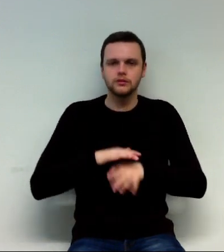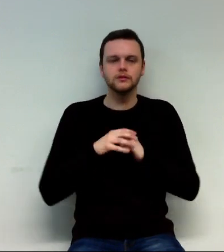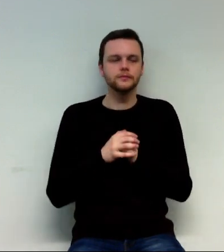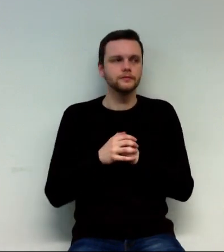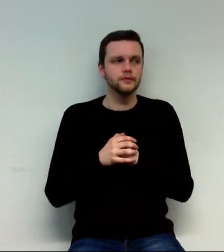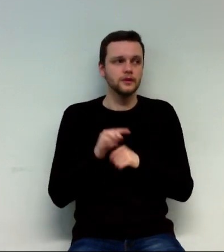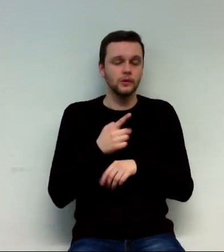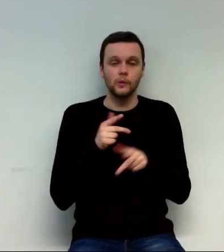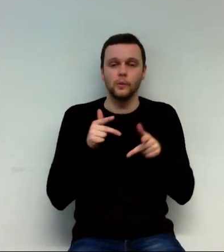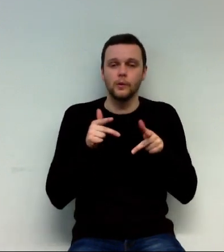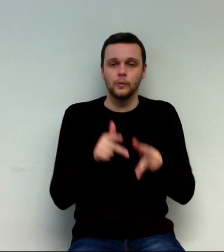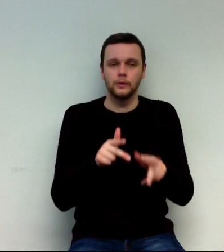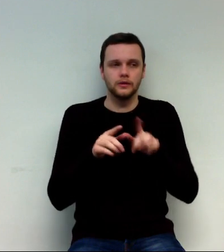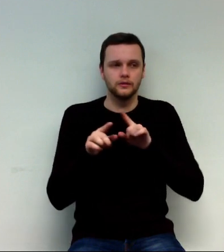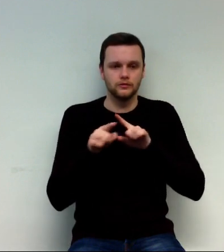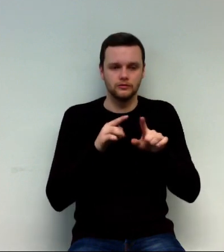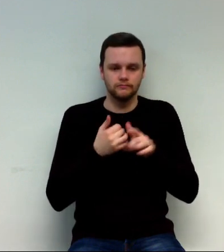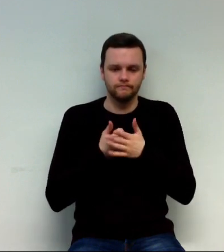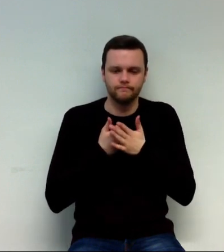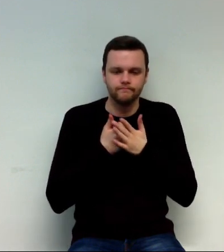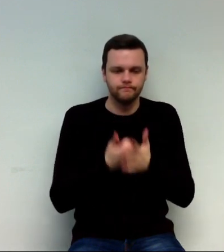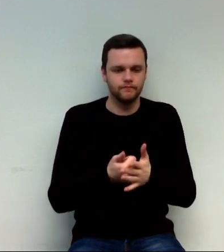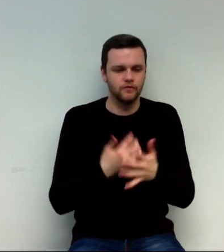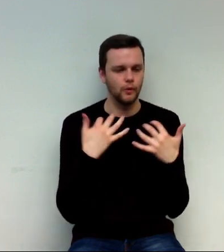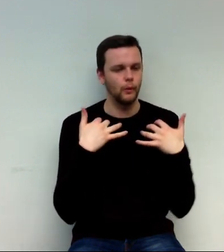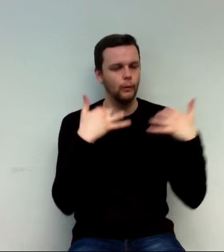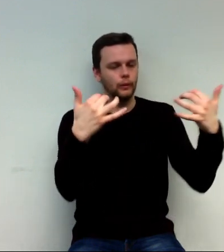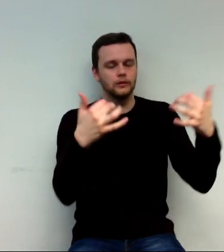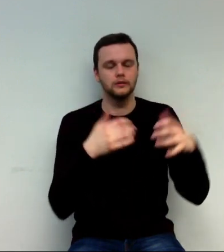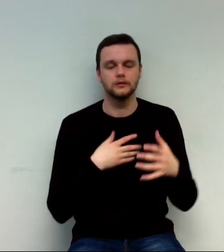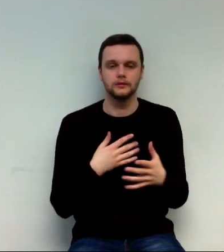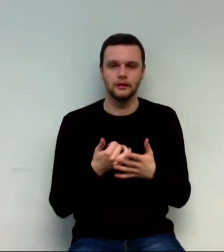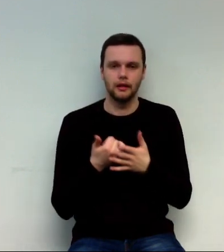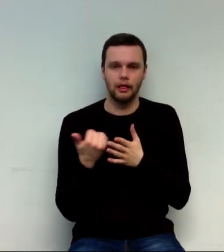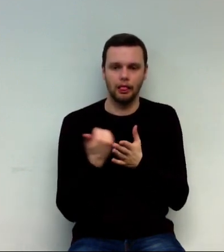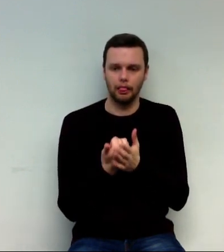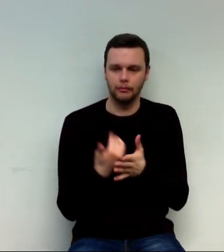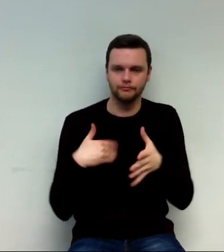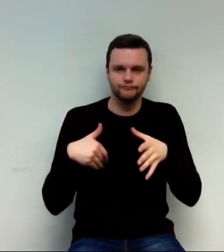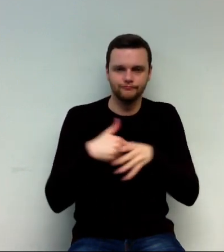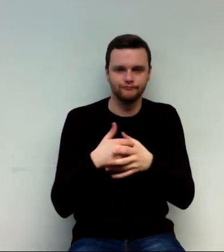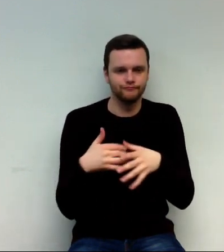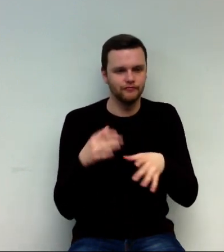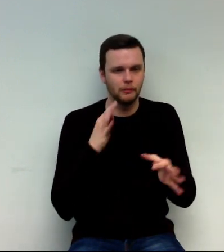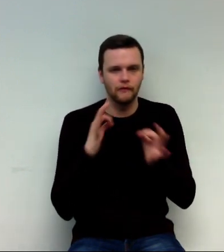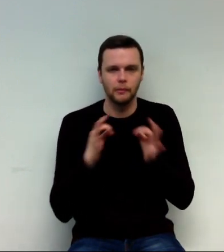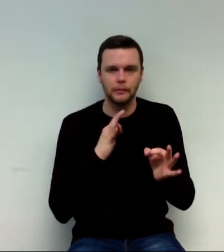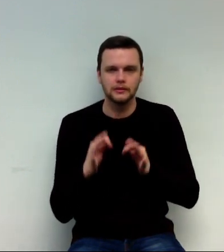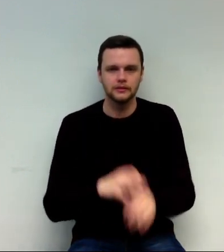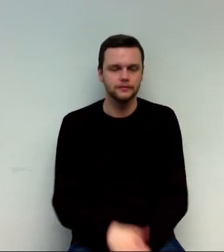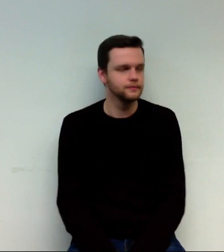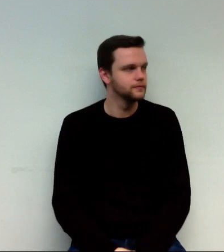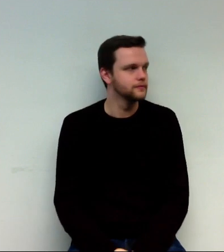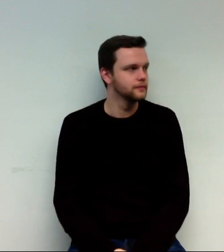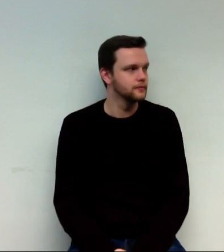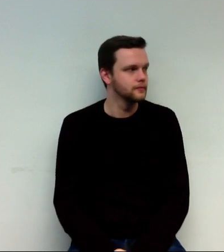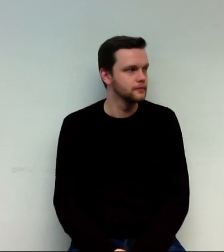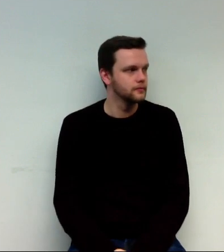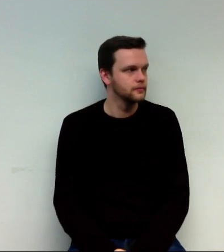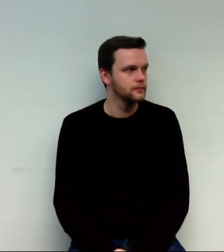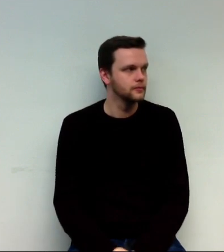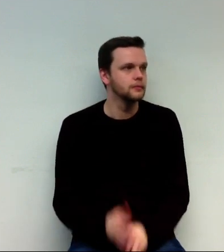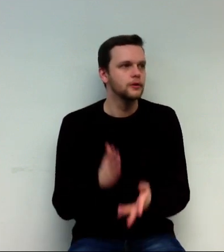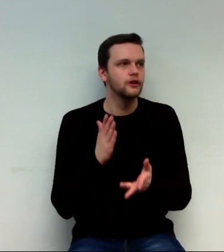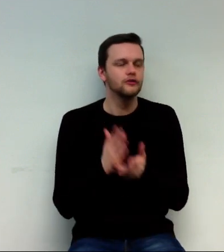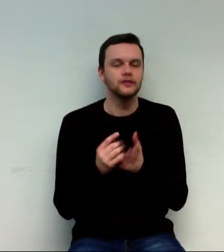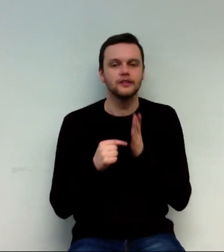were looking at assisting audience members attend performances. The cuddly toys are only there for the